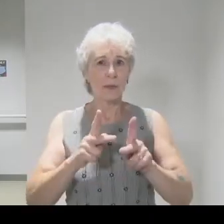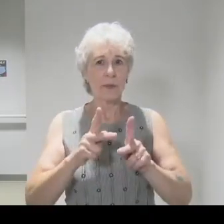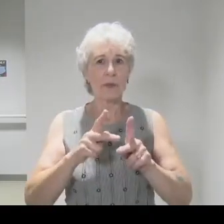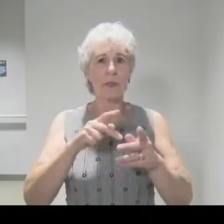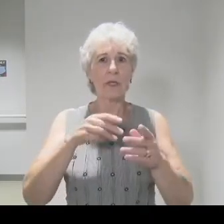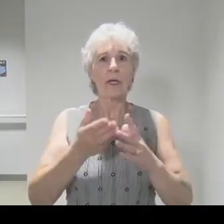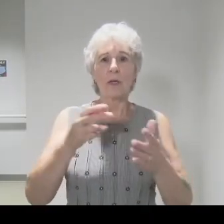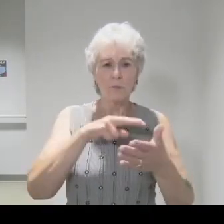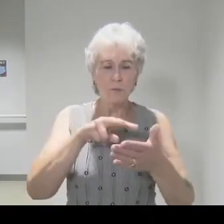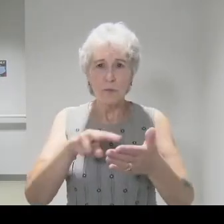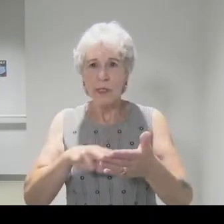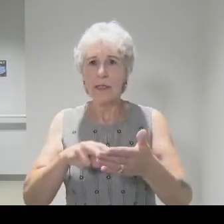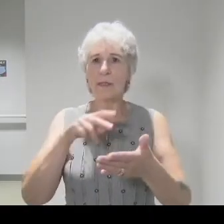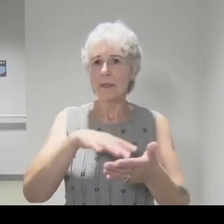with Lou.